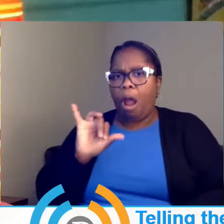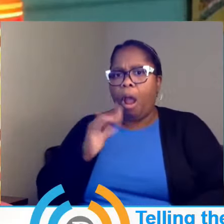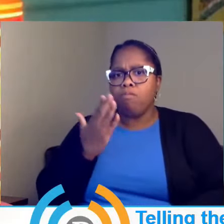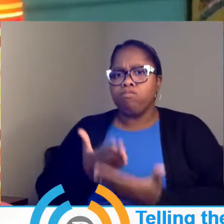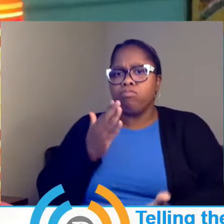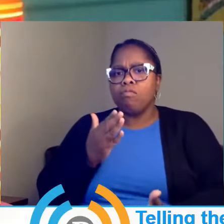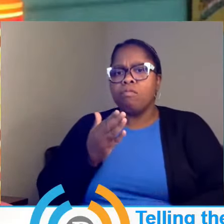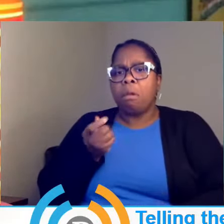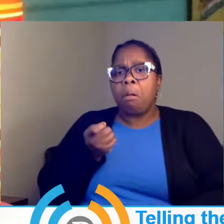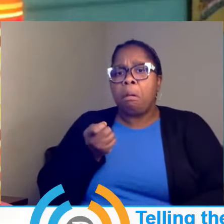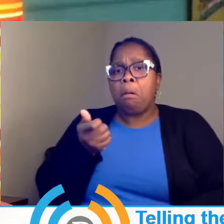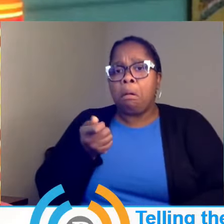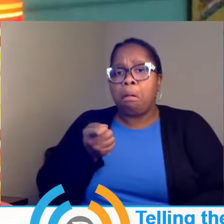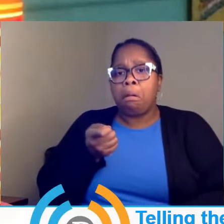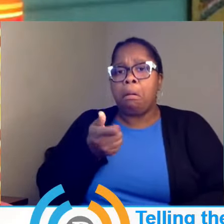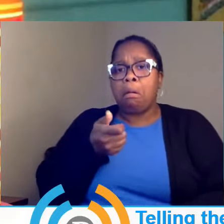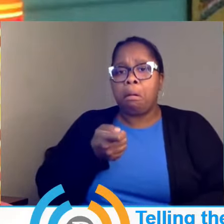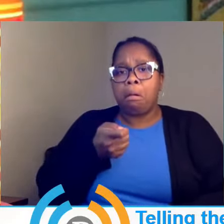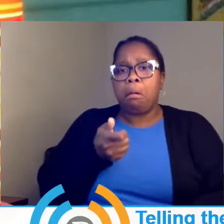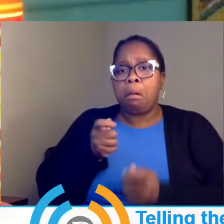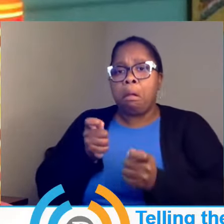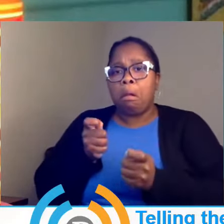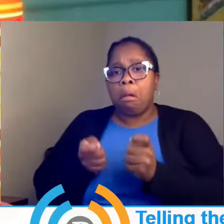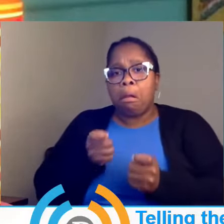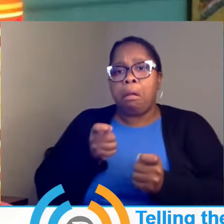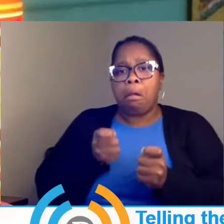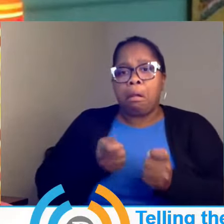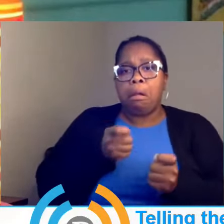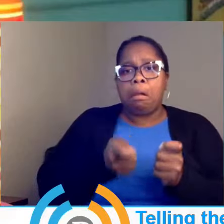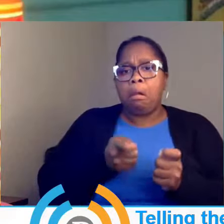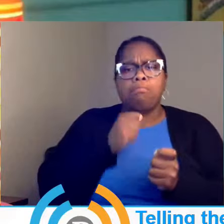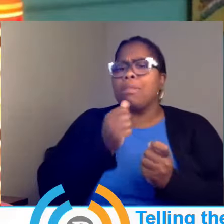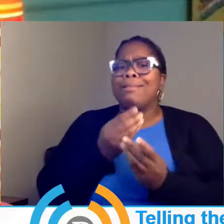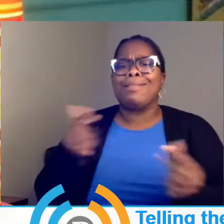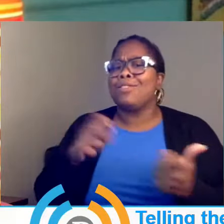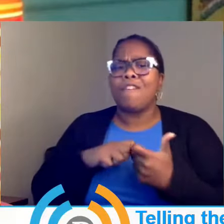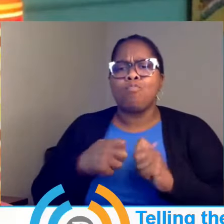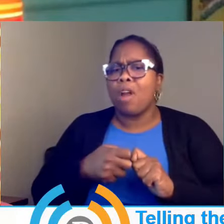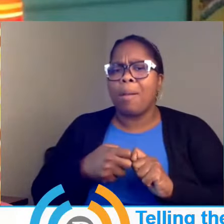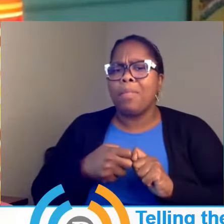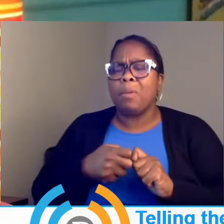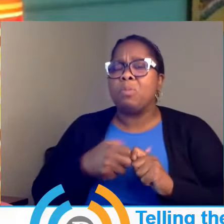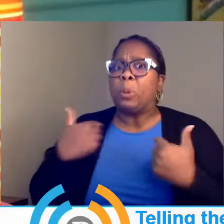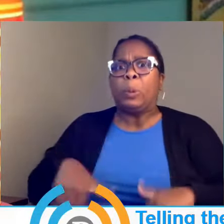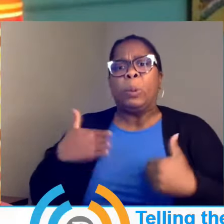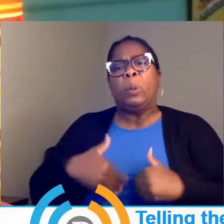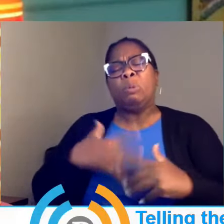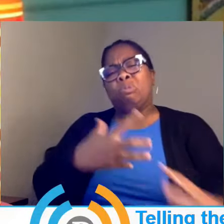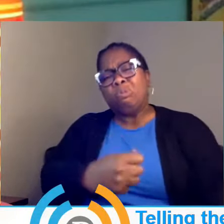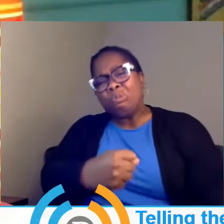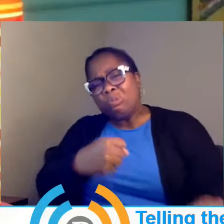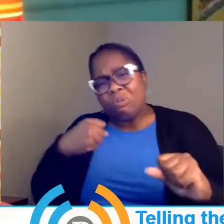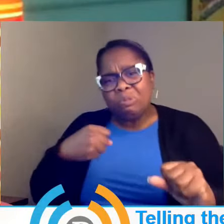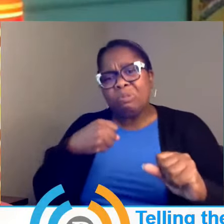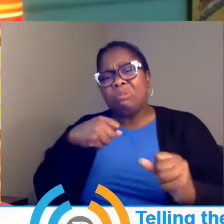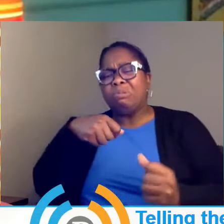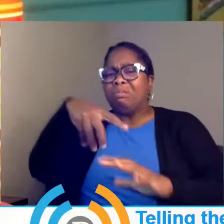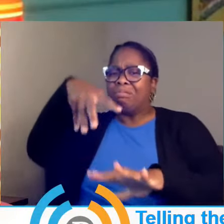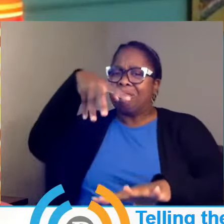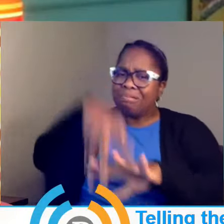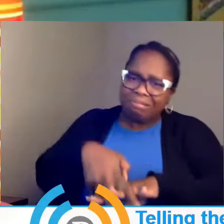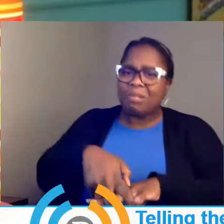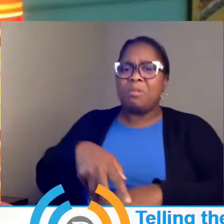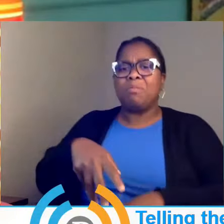solve problems, especially ones that are so deep ingrained in this country as racism. Um,